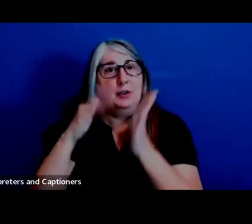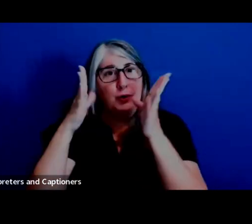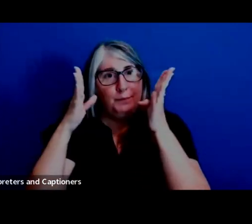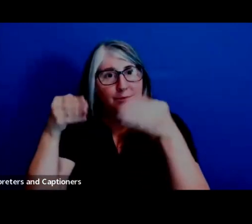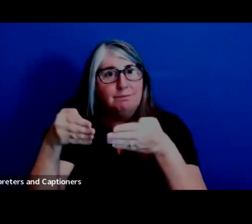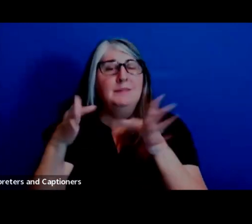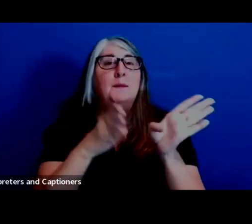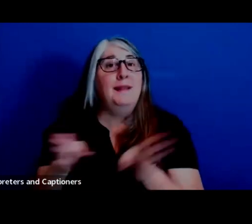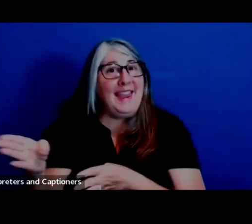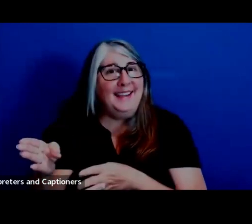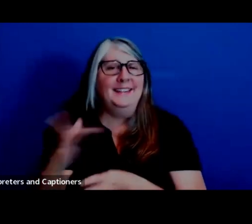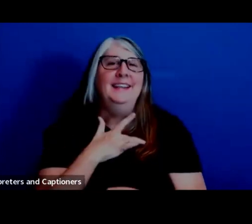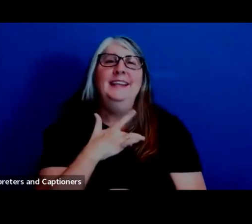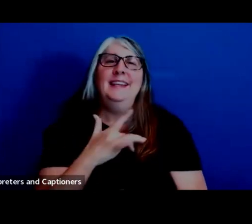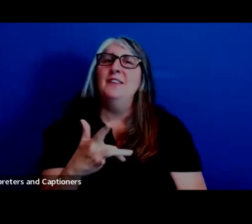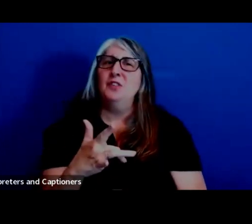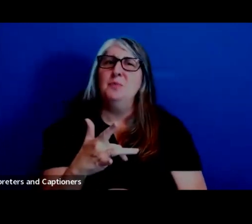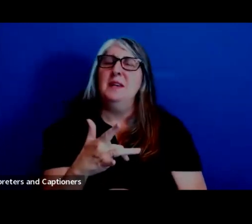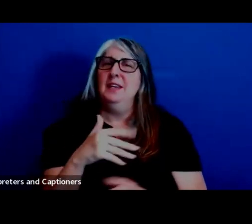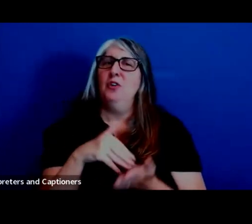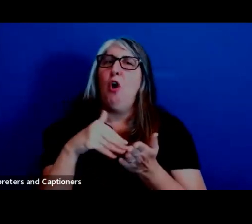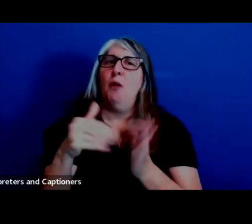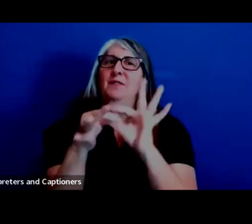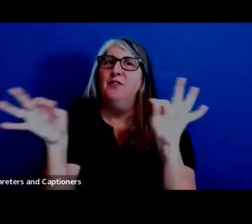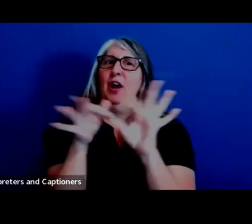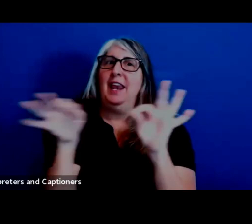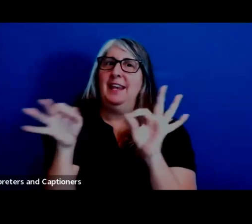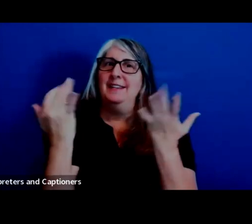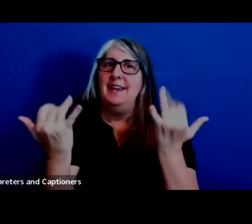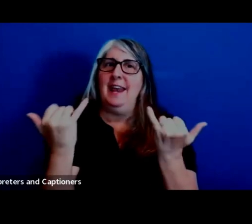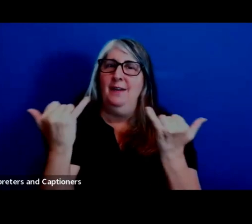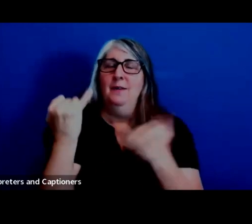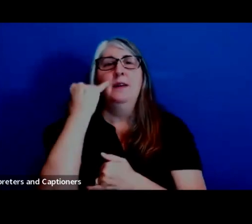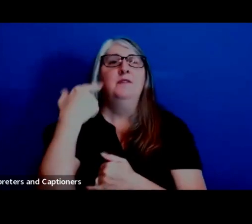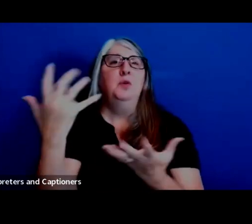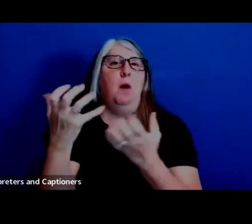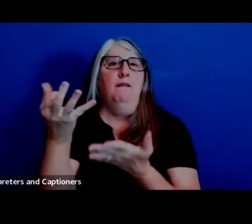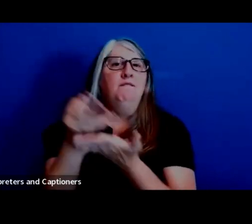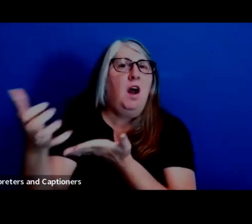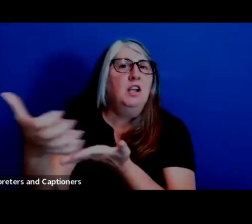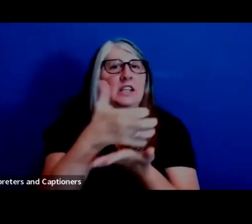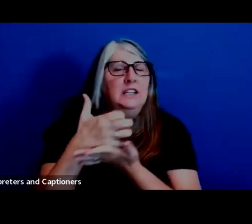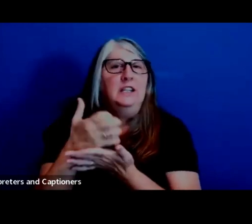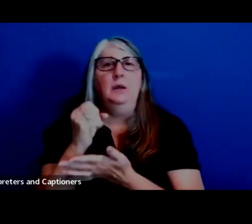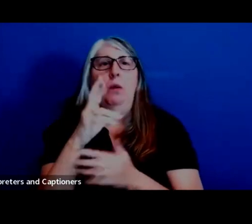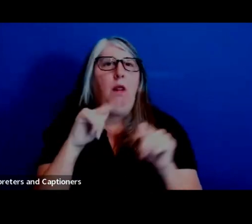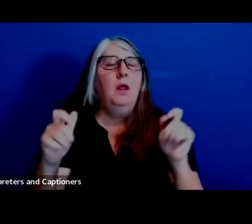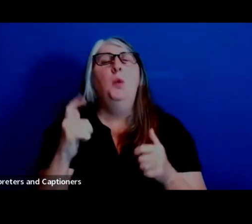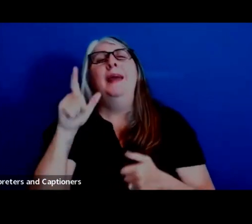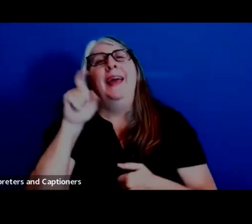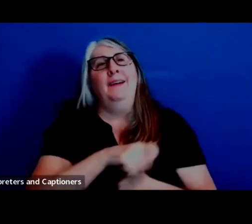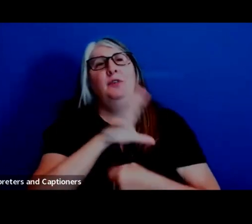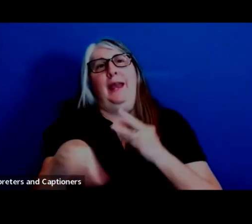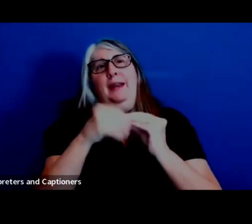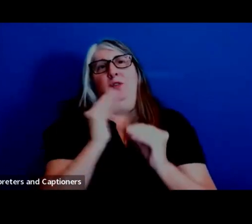want to be kind of respectable in our profession, we have to use it in the language and